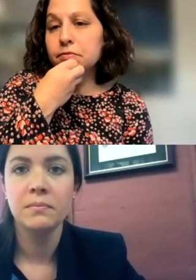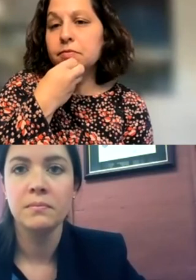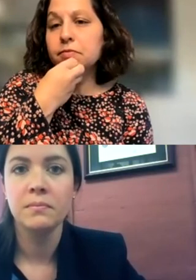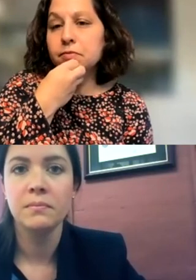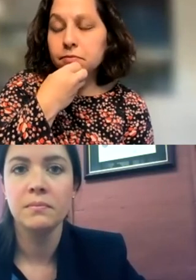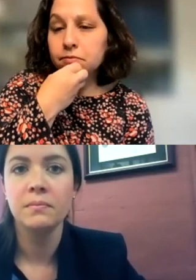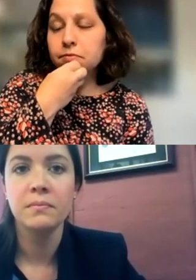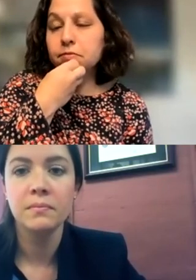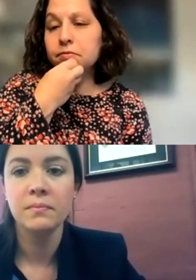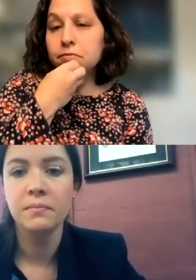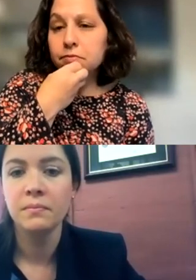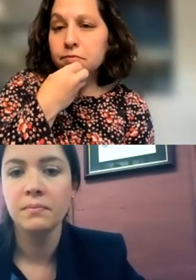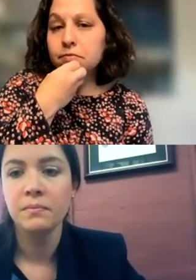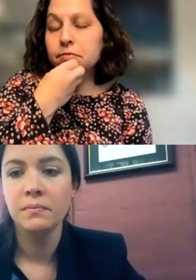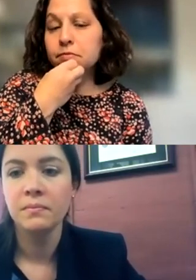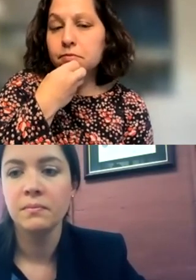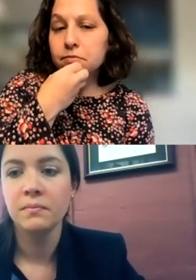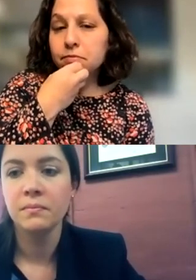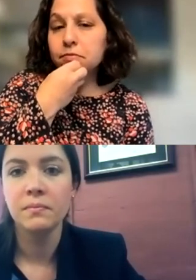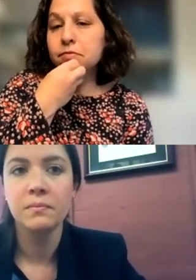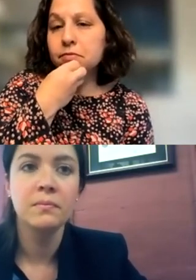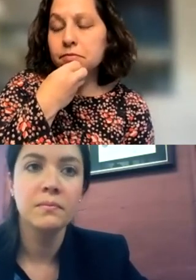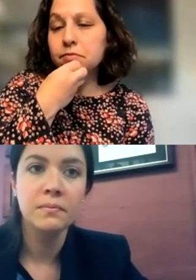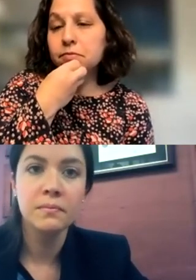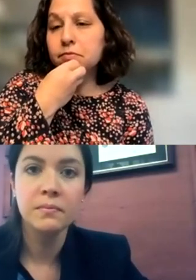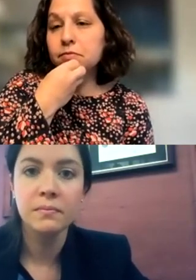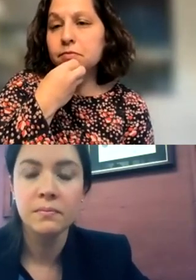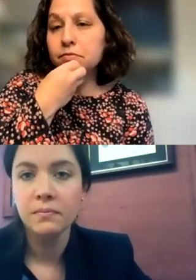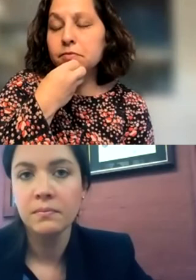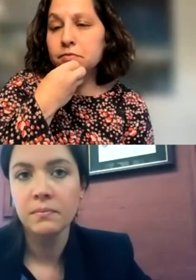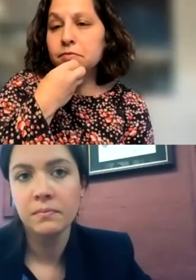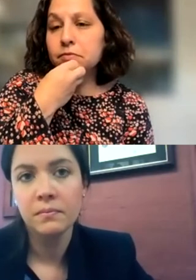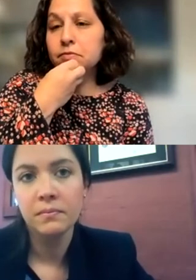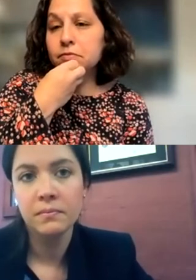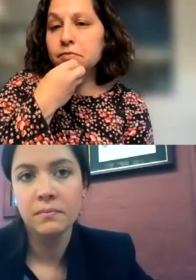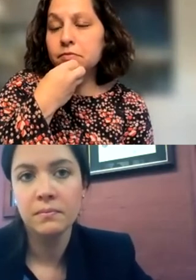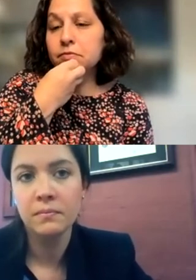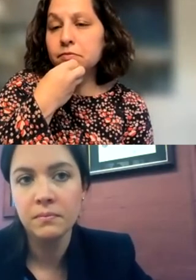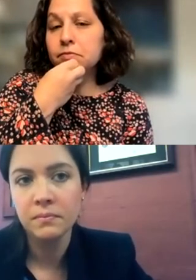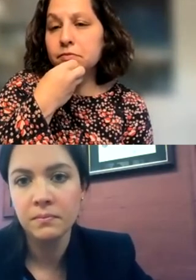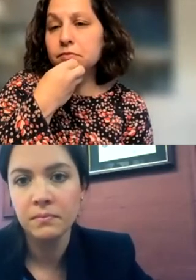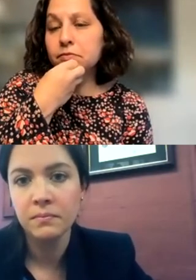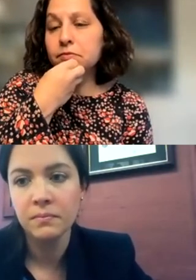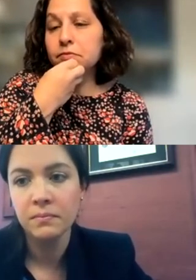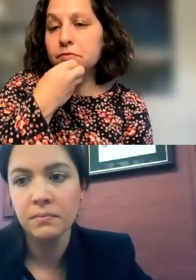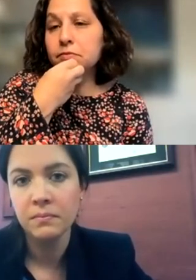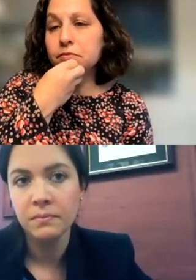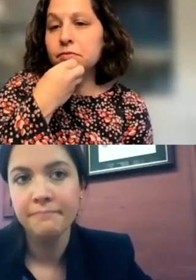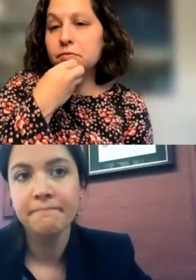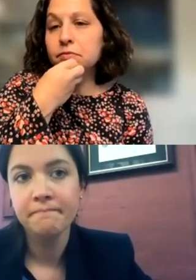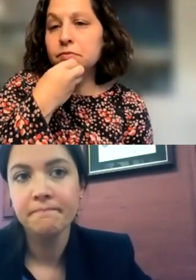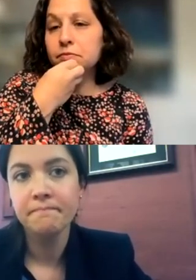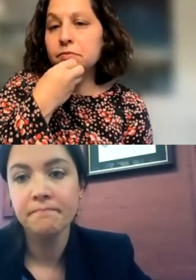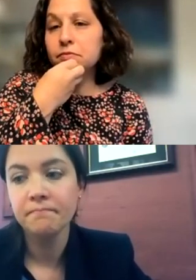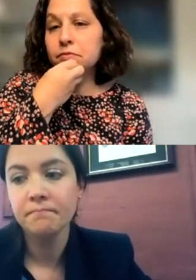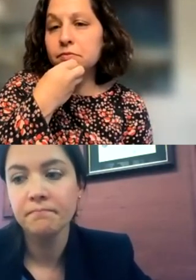critical part. I don't really think that that's institutionalized in most any medical center. And I think this